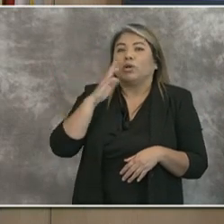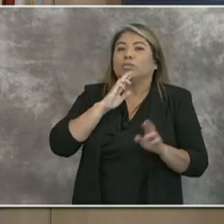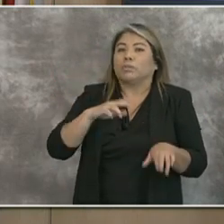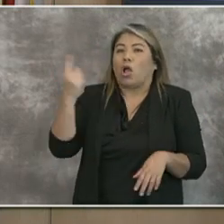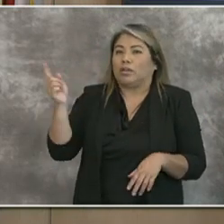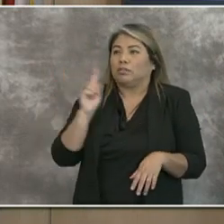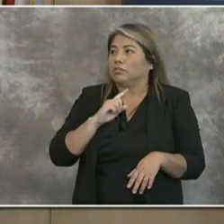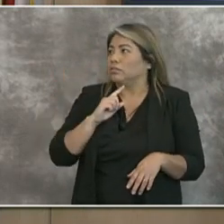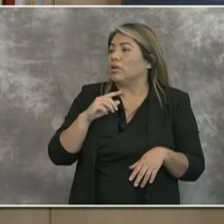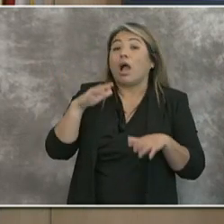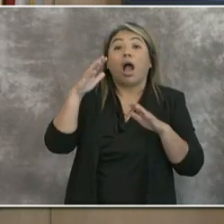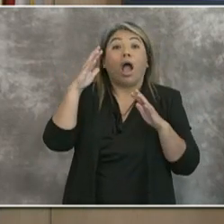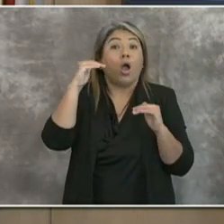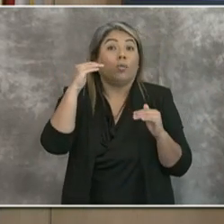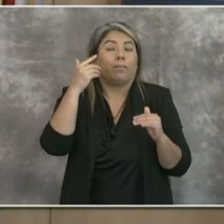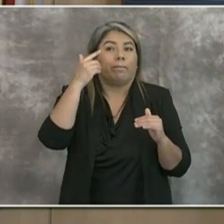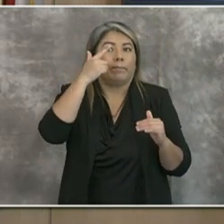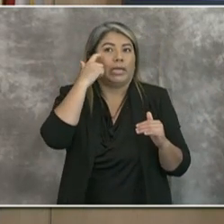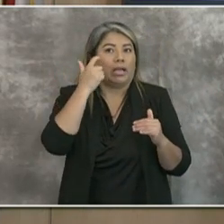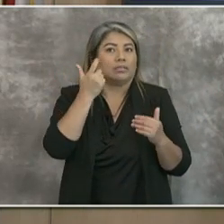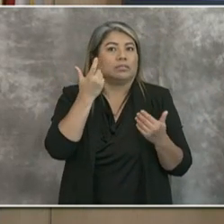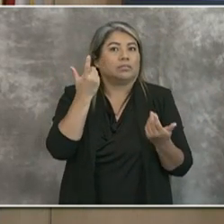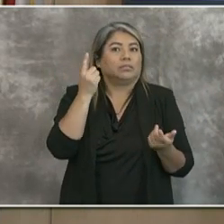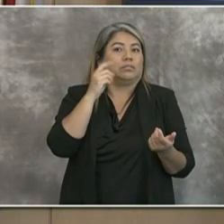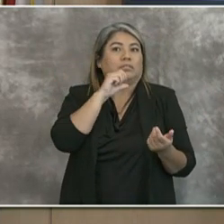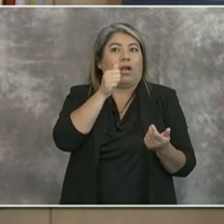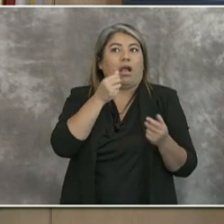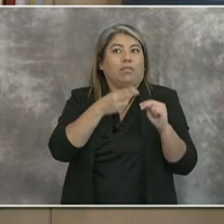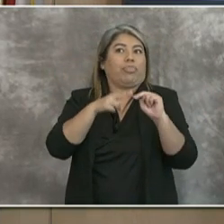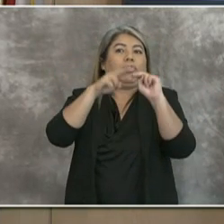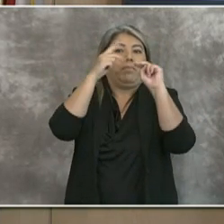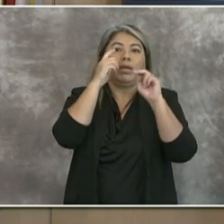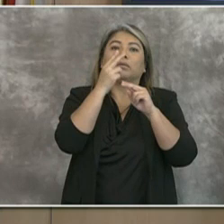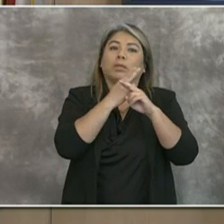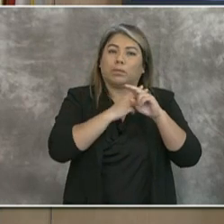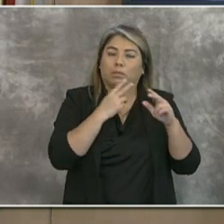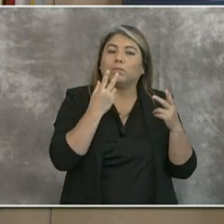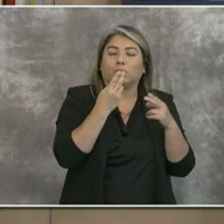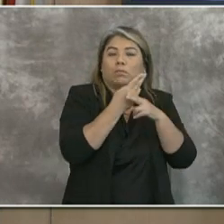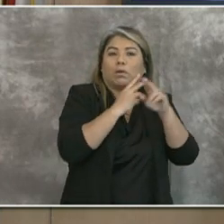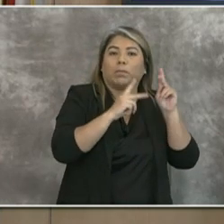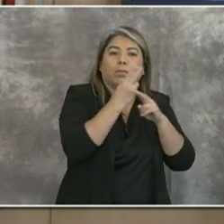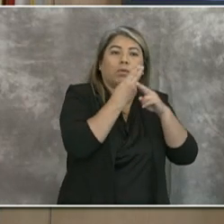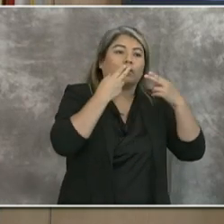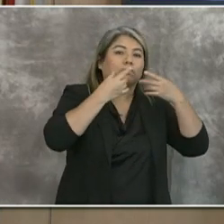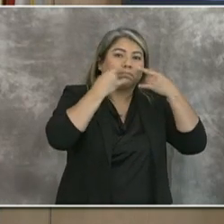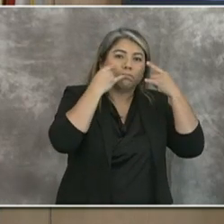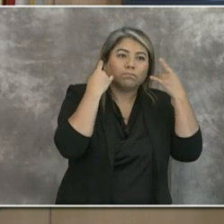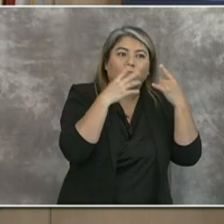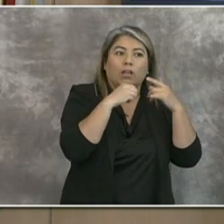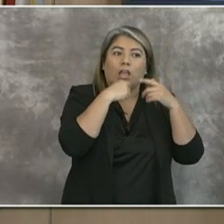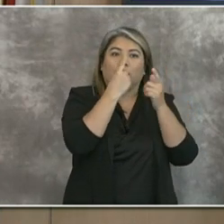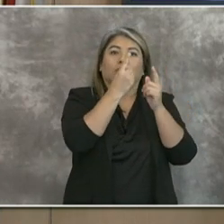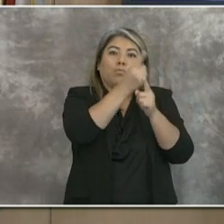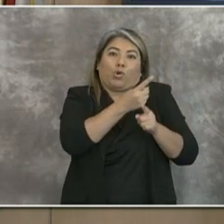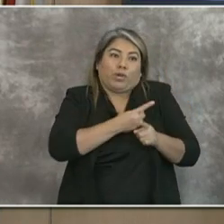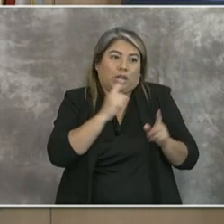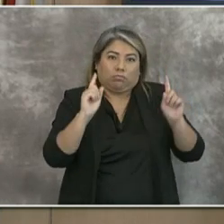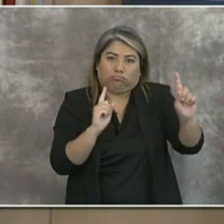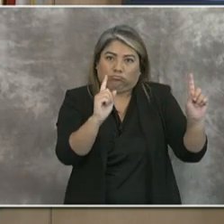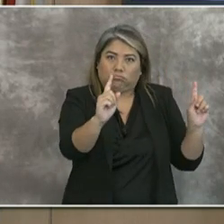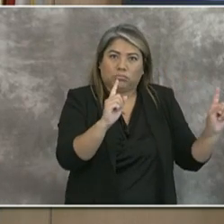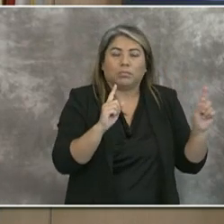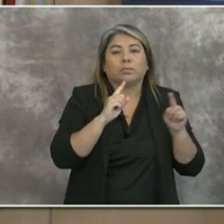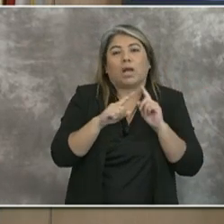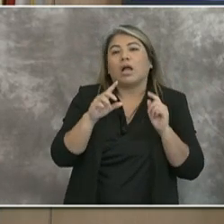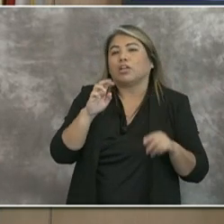that maybe some of it is because people are wearing facial coverings, that they're doing appropriate social distancing, but